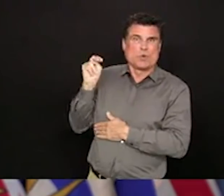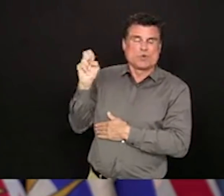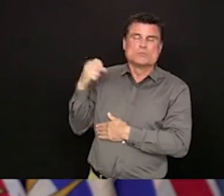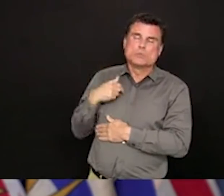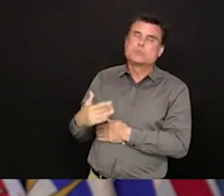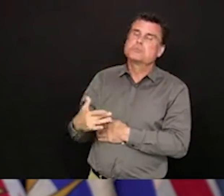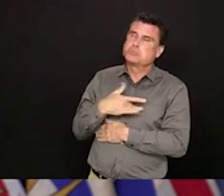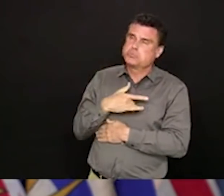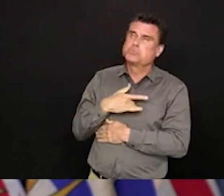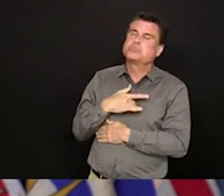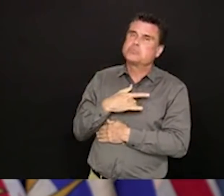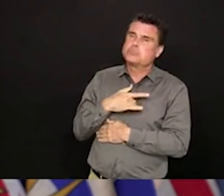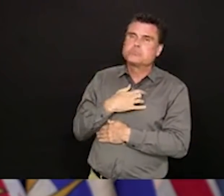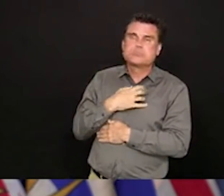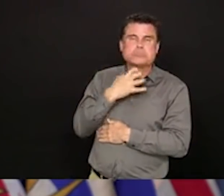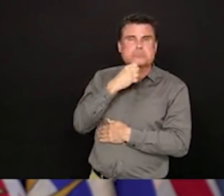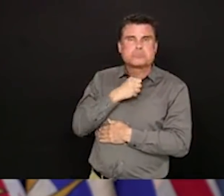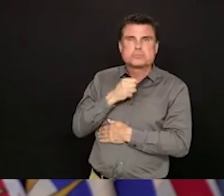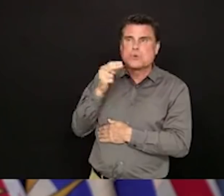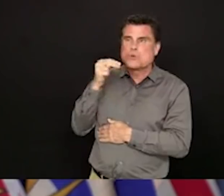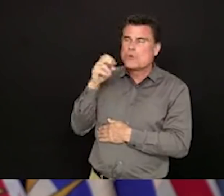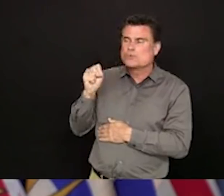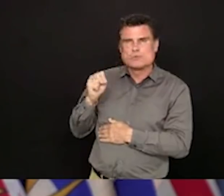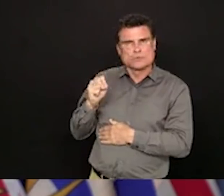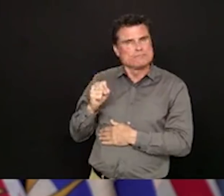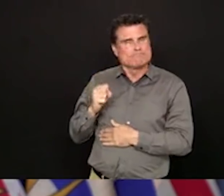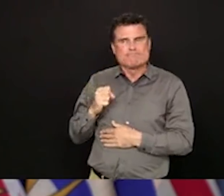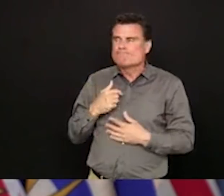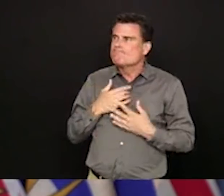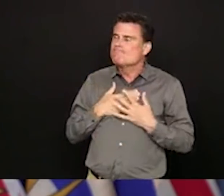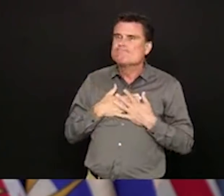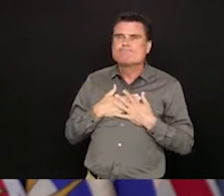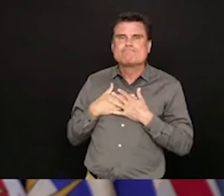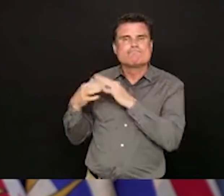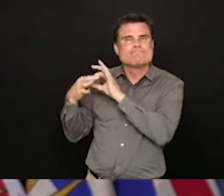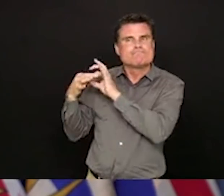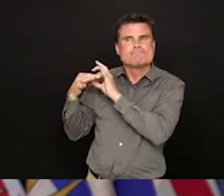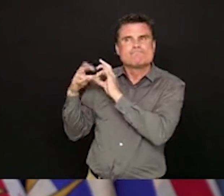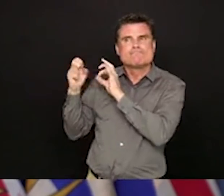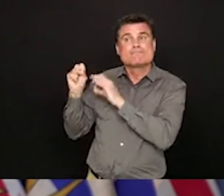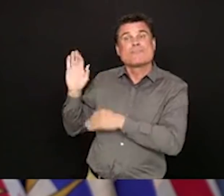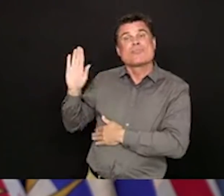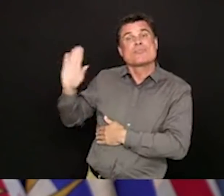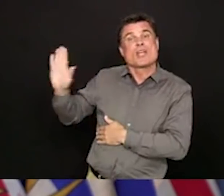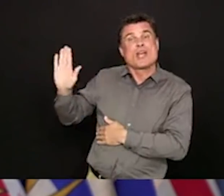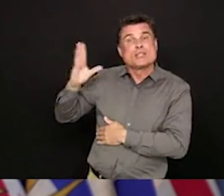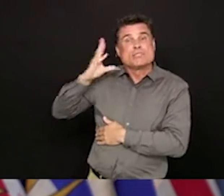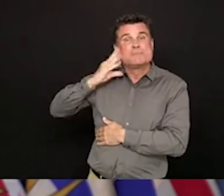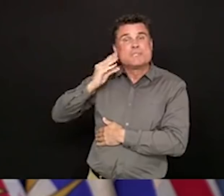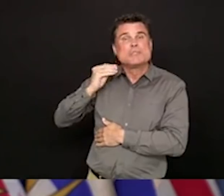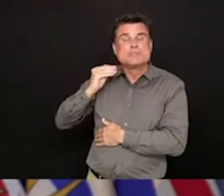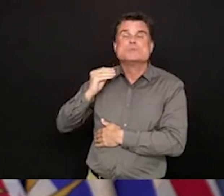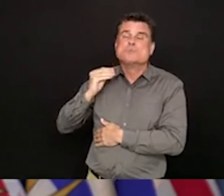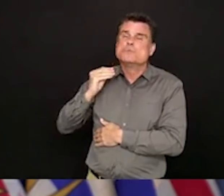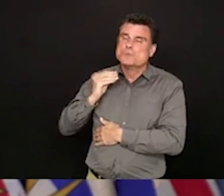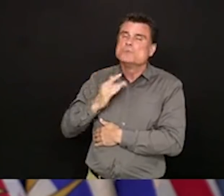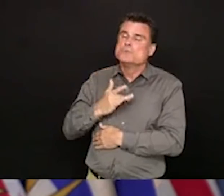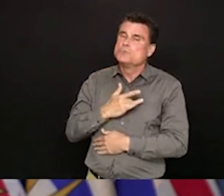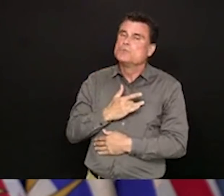unparalleled challenge. And I just want to say to my Nova Scotia family, wherever you are, and to my RCMP